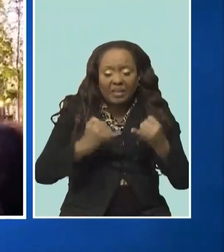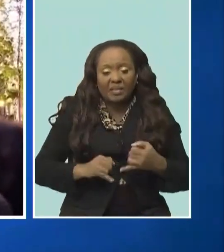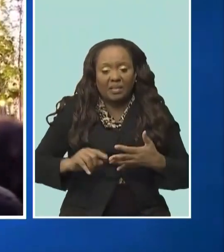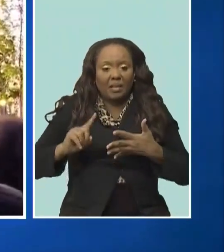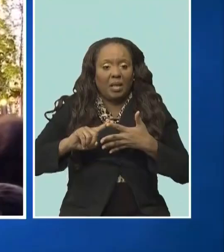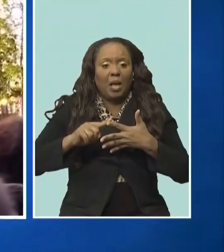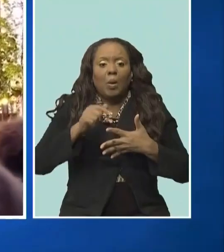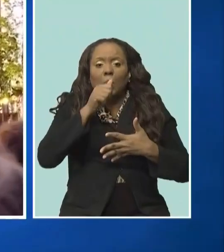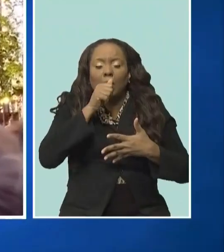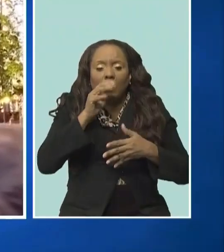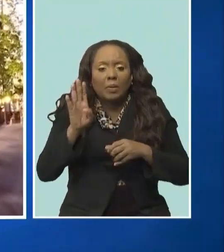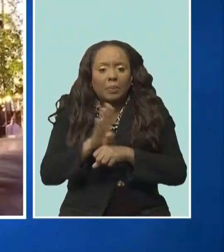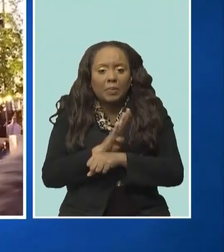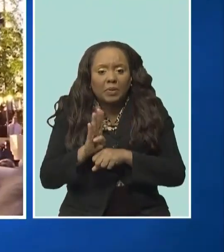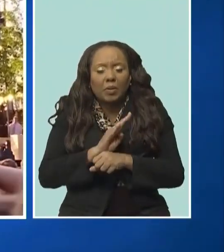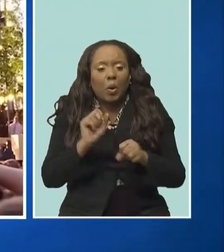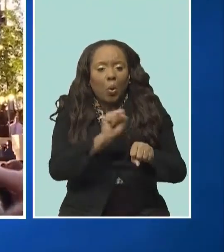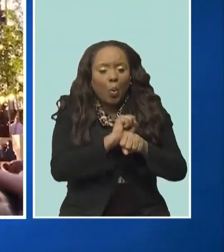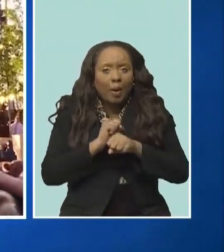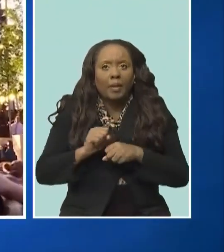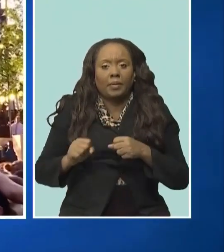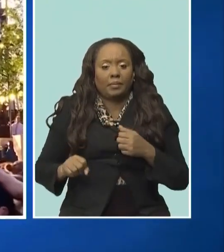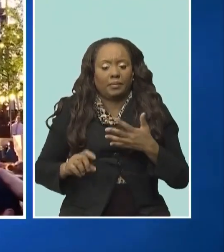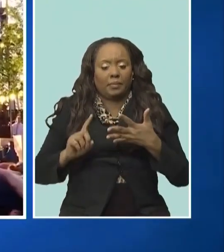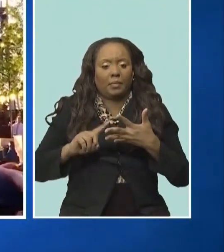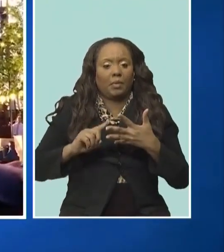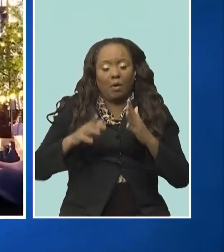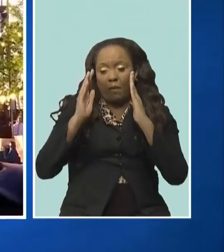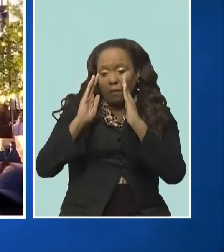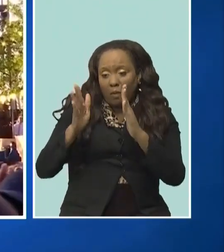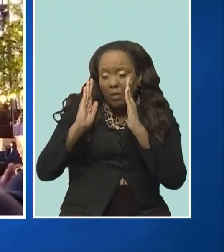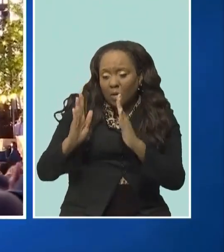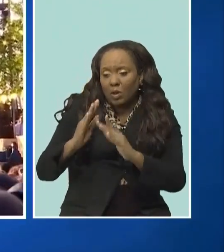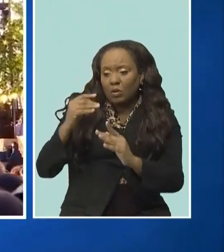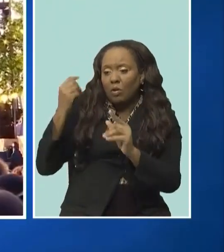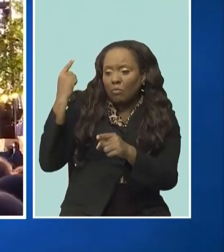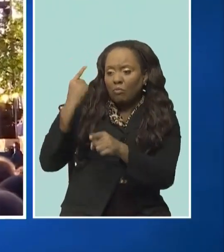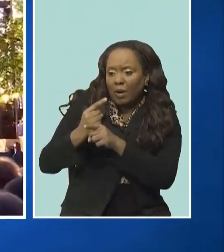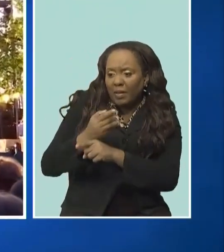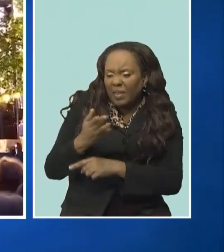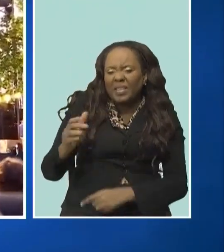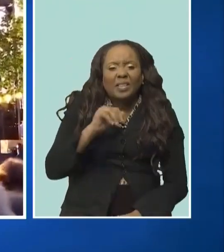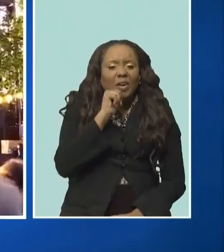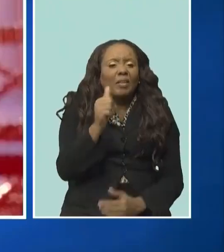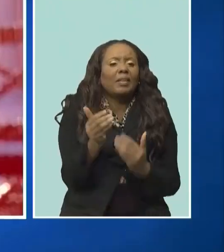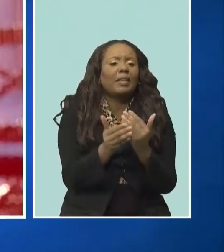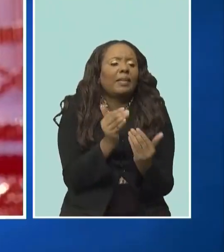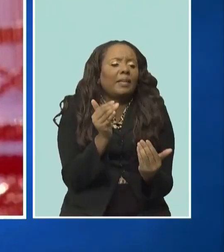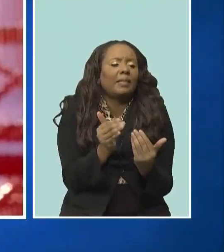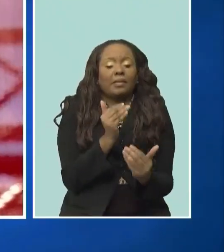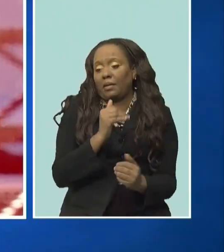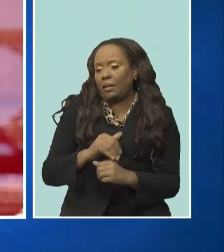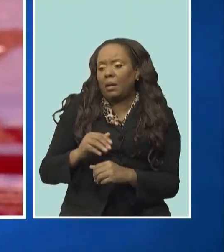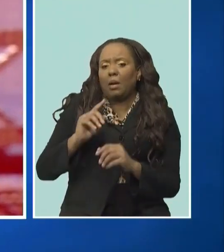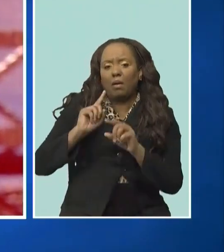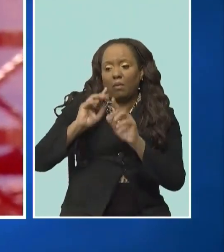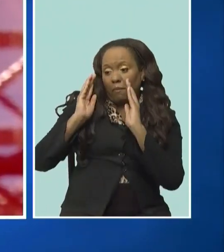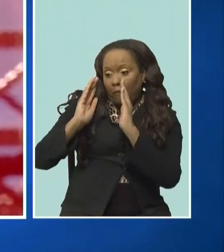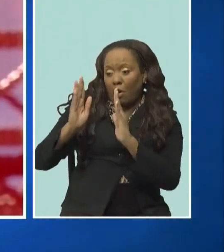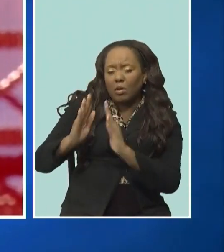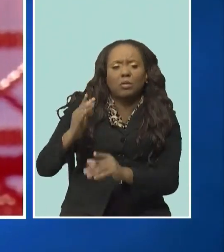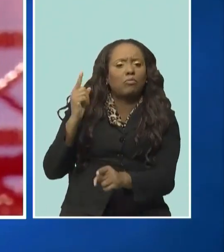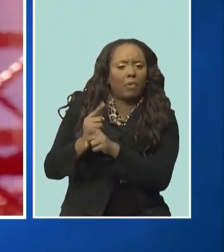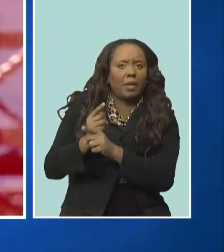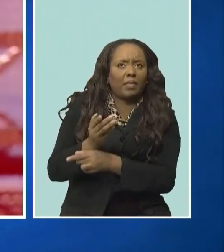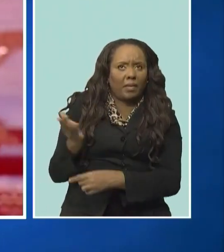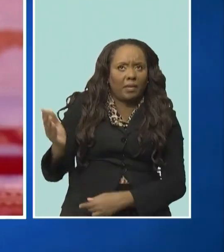to be more focused on what is right, not what is convenient. We have to reimagine our approach